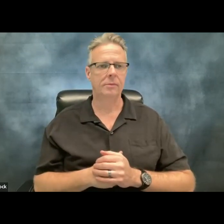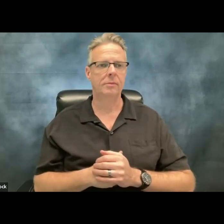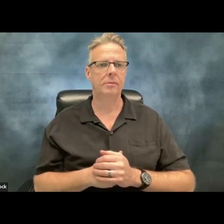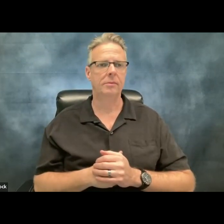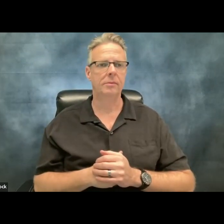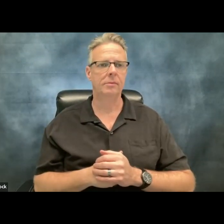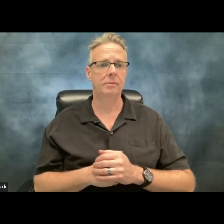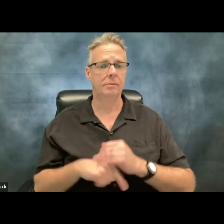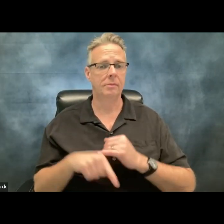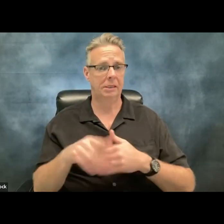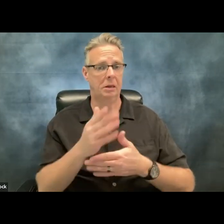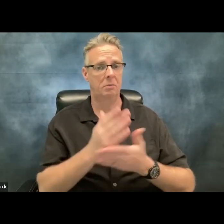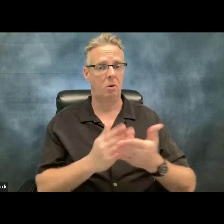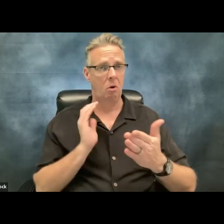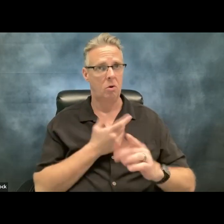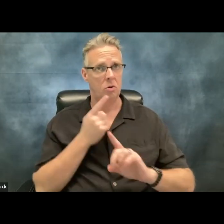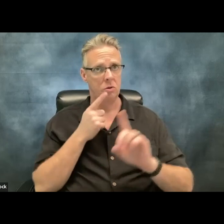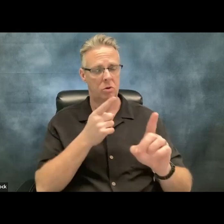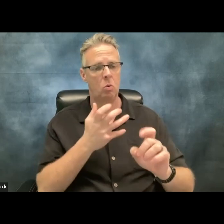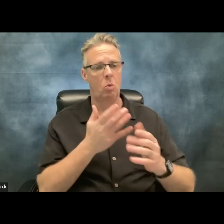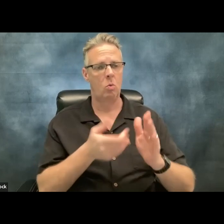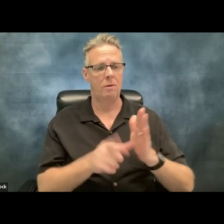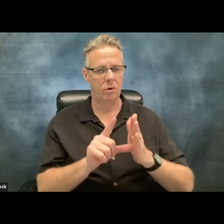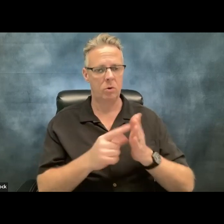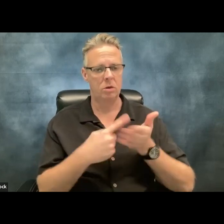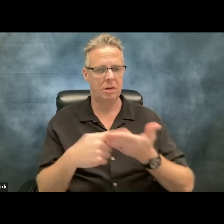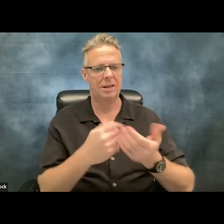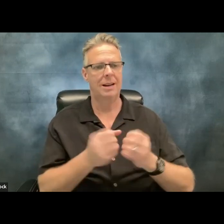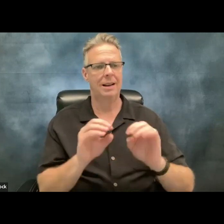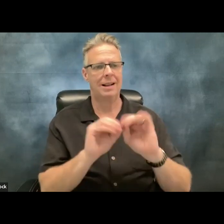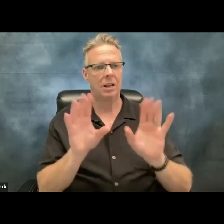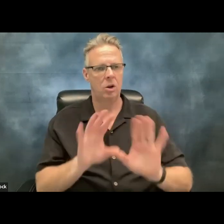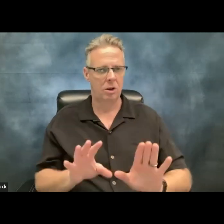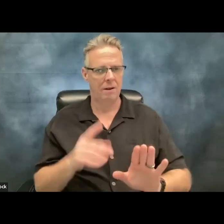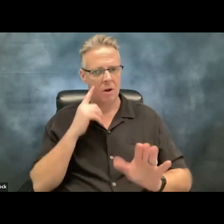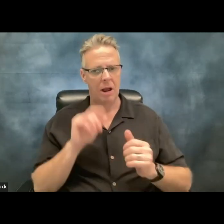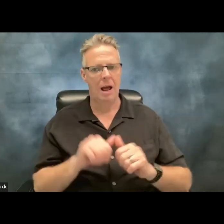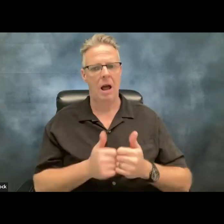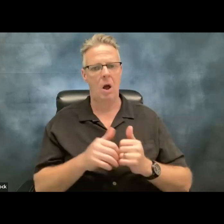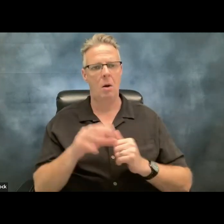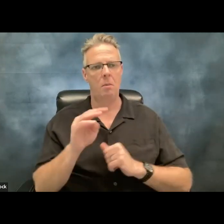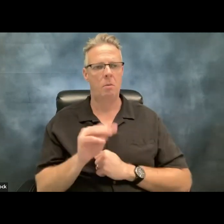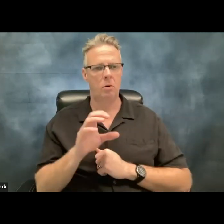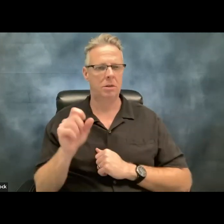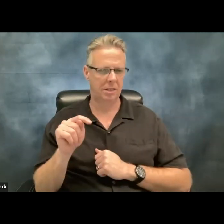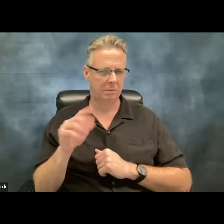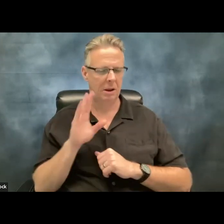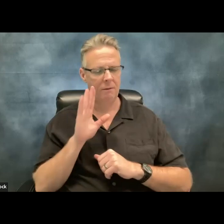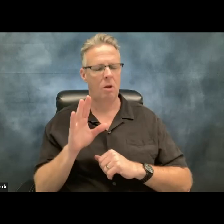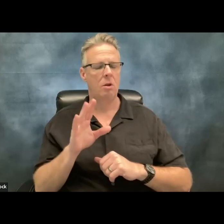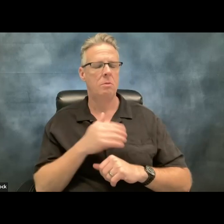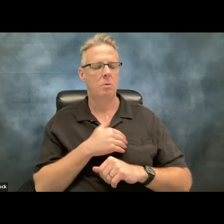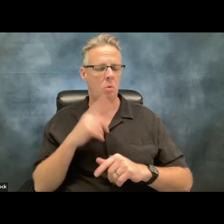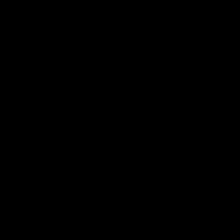this segment, our objective is to review, discuss, and gain clarity on how mobile crisis teams and co-response services